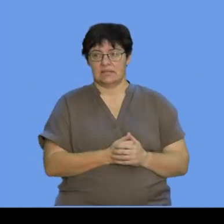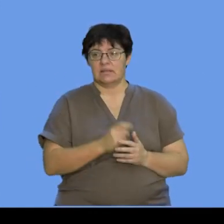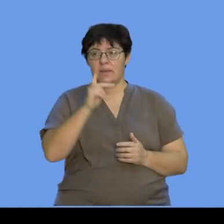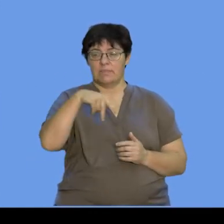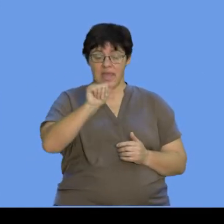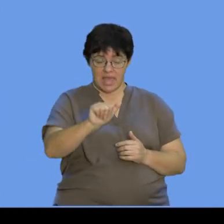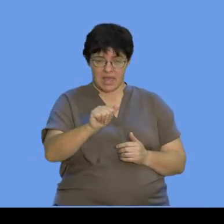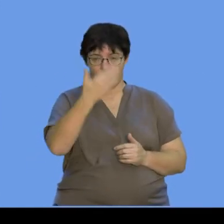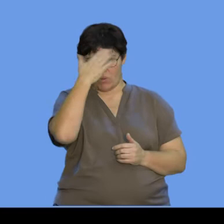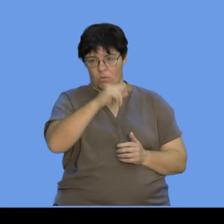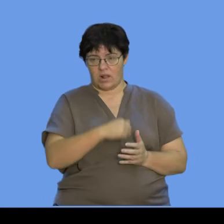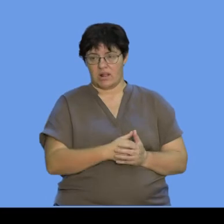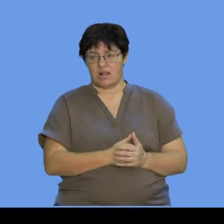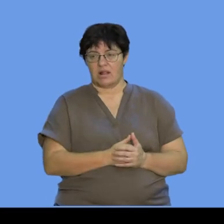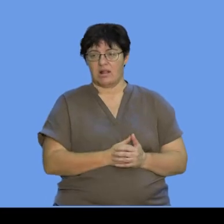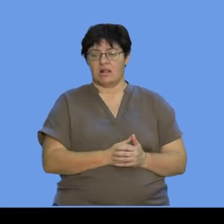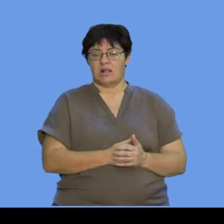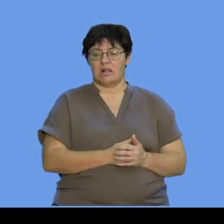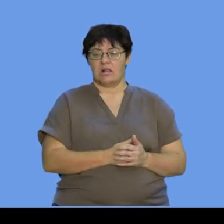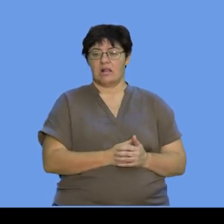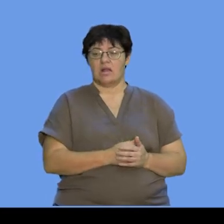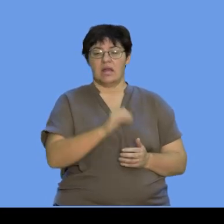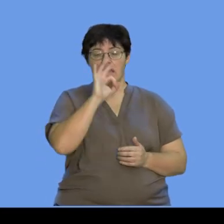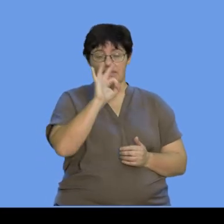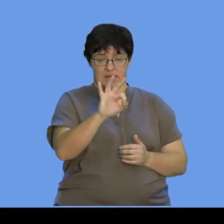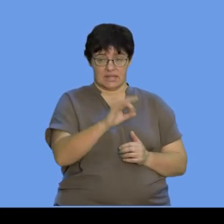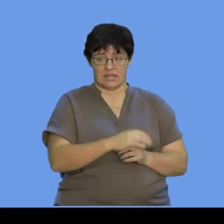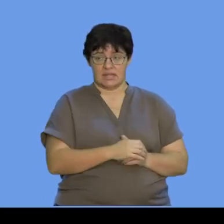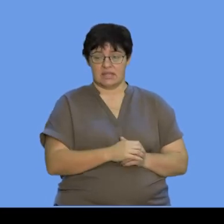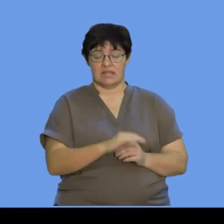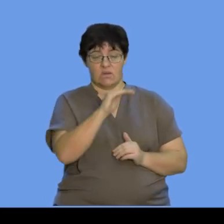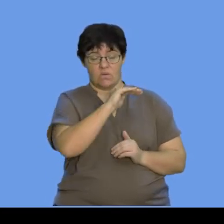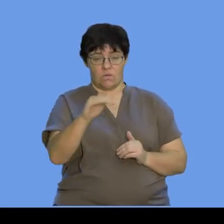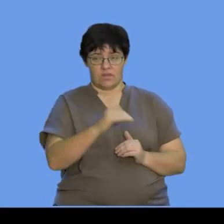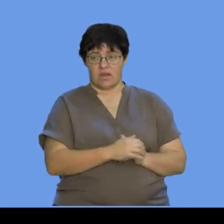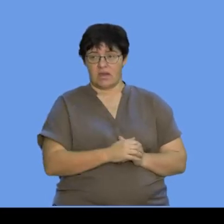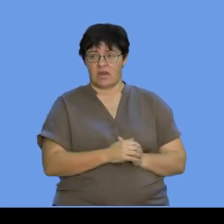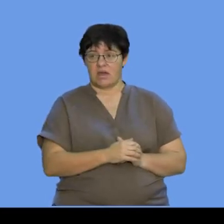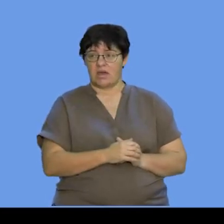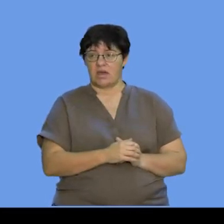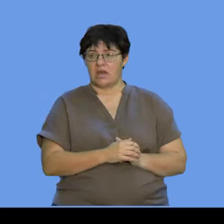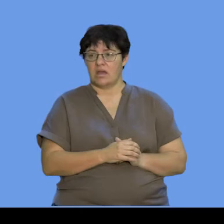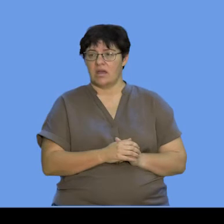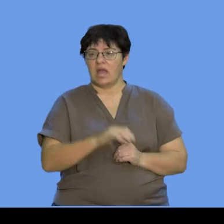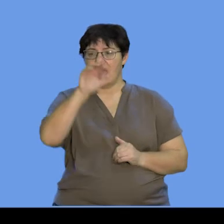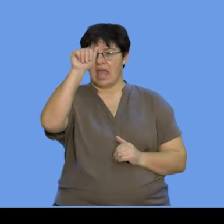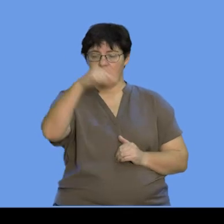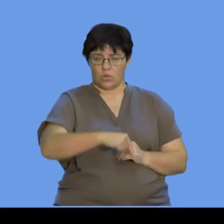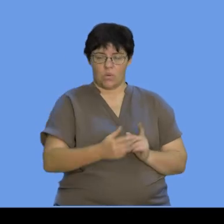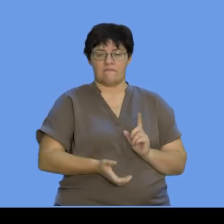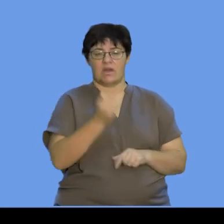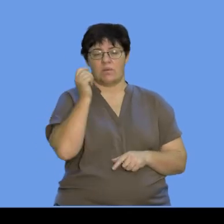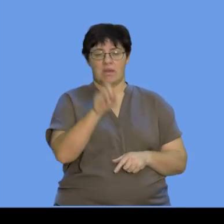right? So PA already I know it's going to be 3 in terms of ratio over, I must find what is